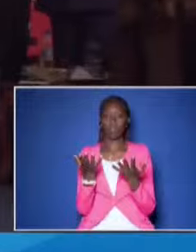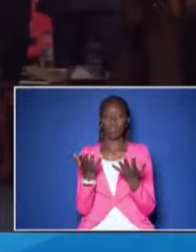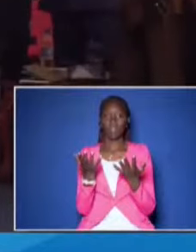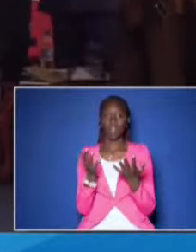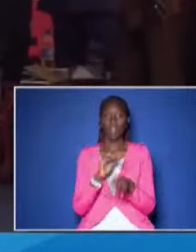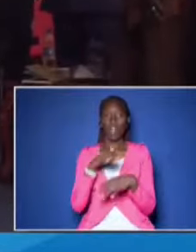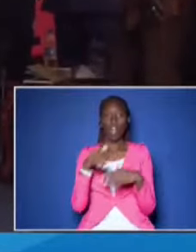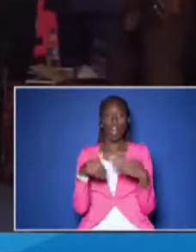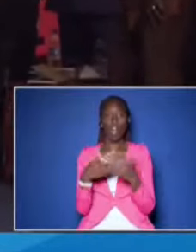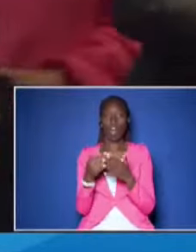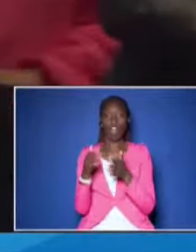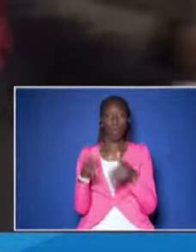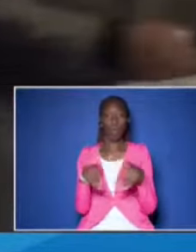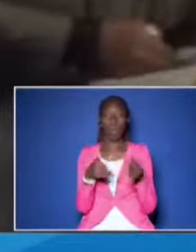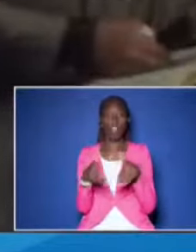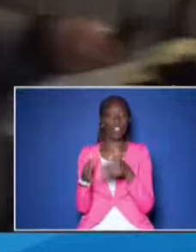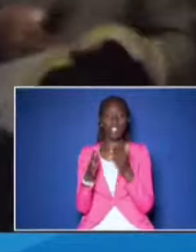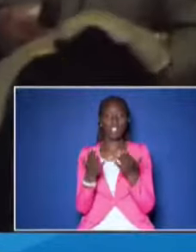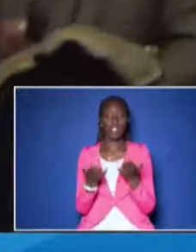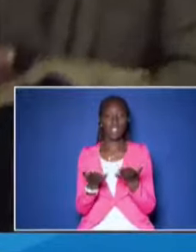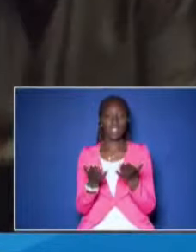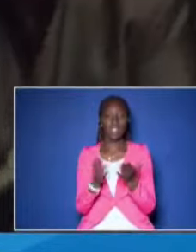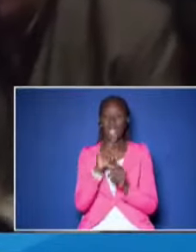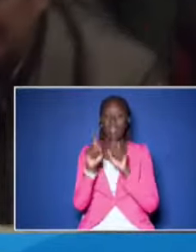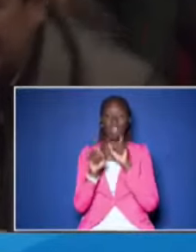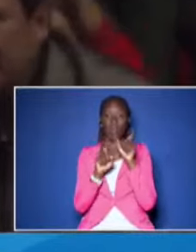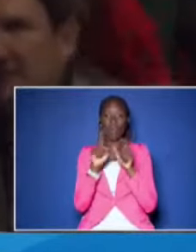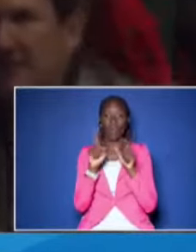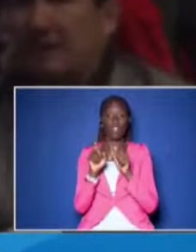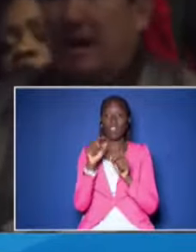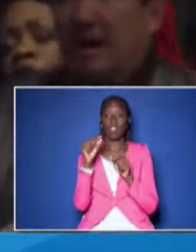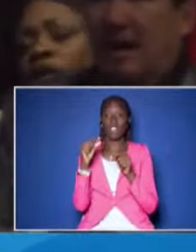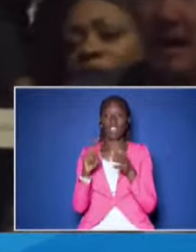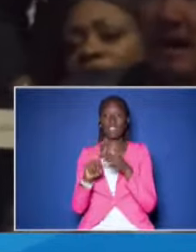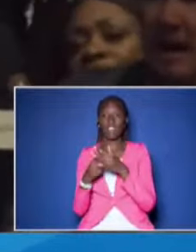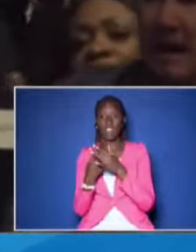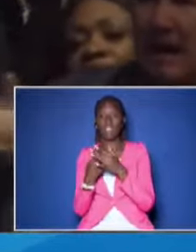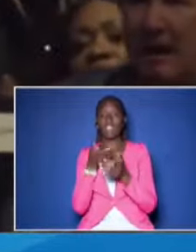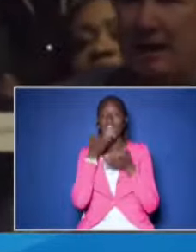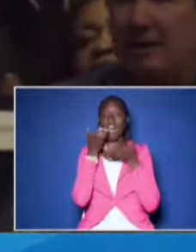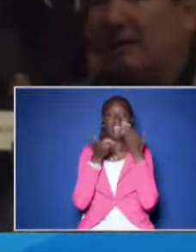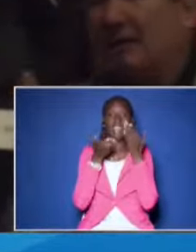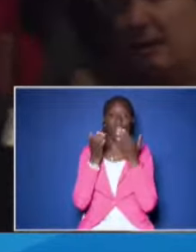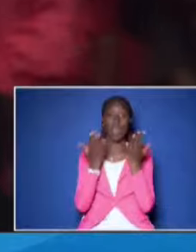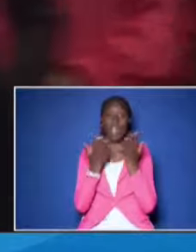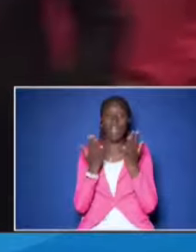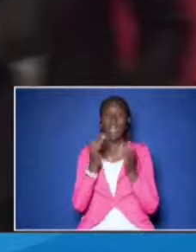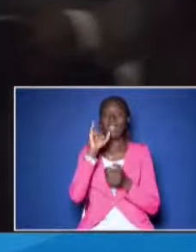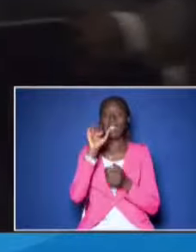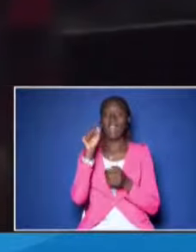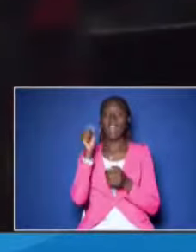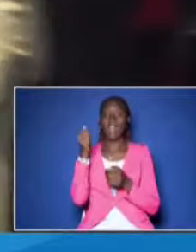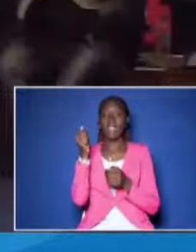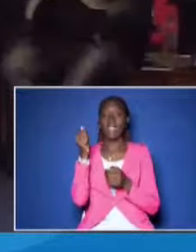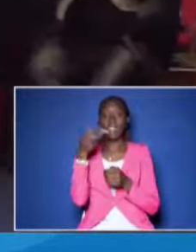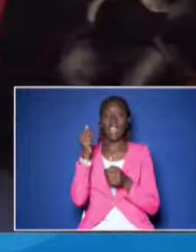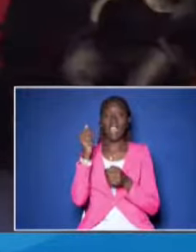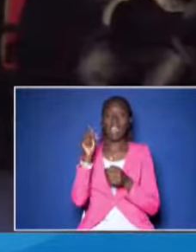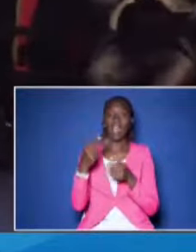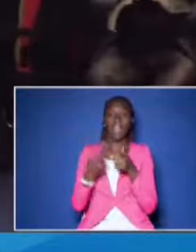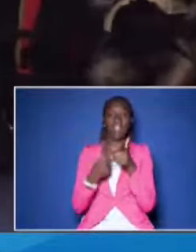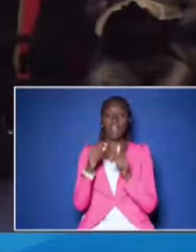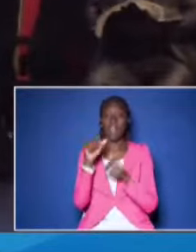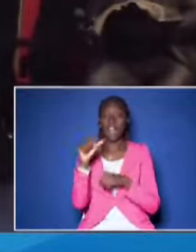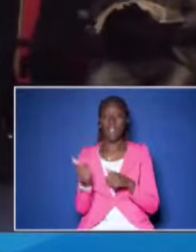the chances that a question in Genesis is answered in Isaiah and a question in Isaiah is answered in